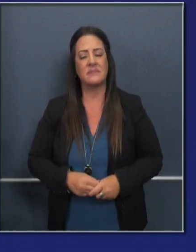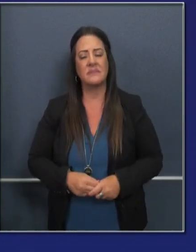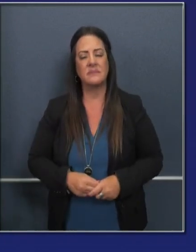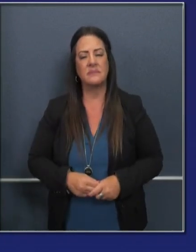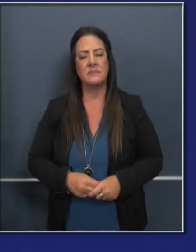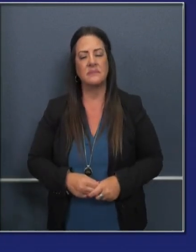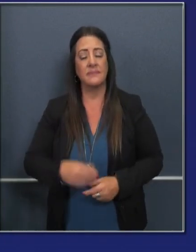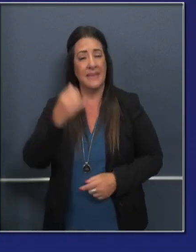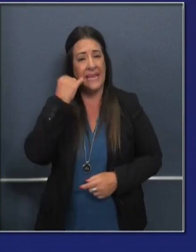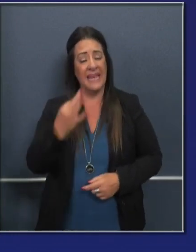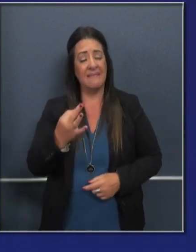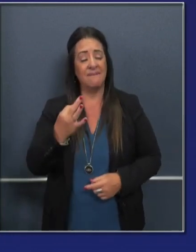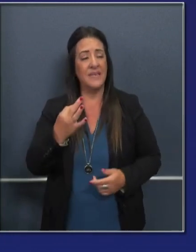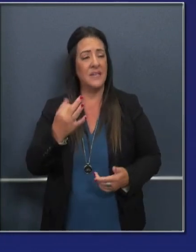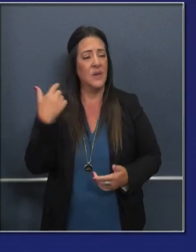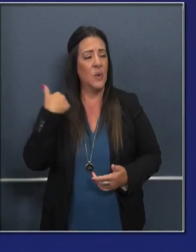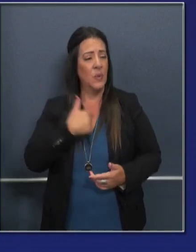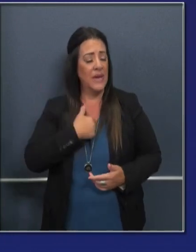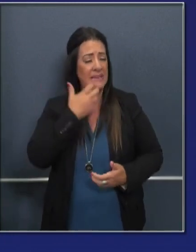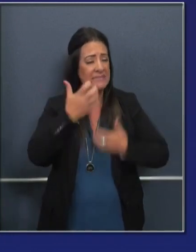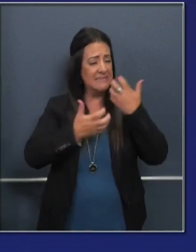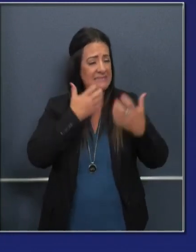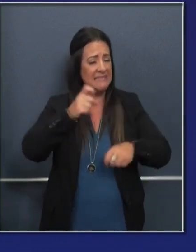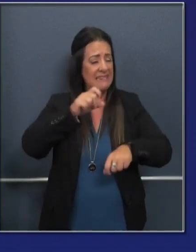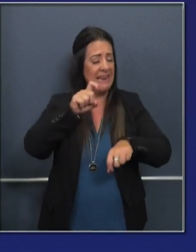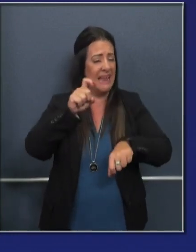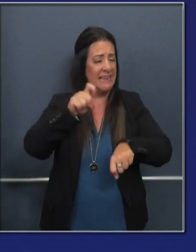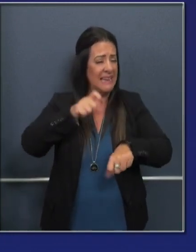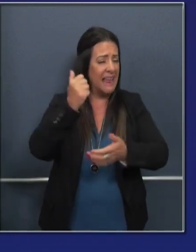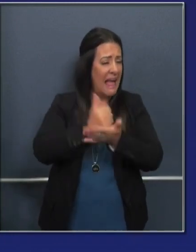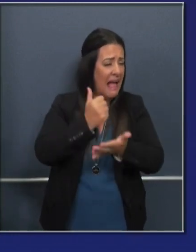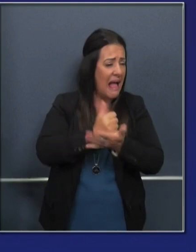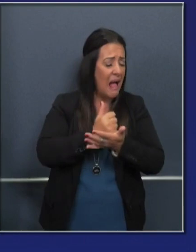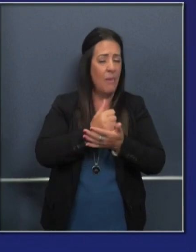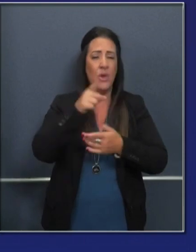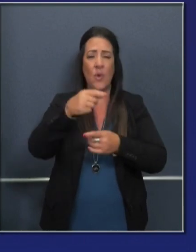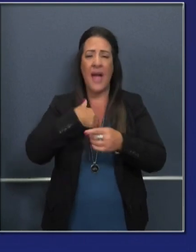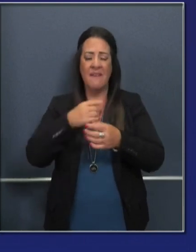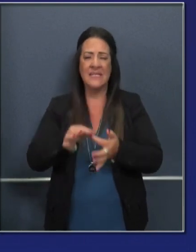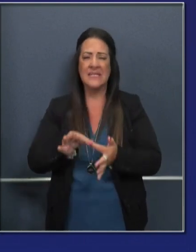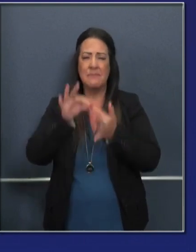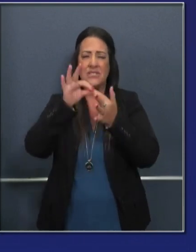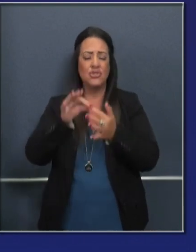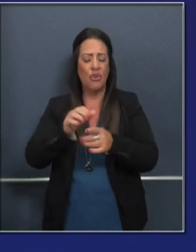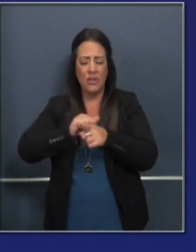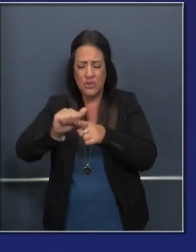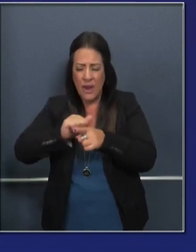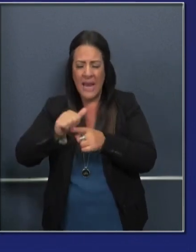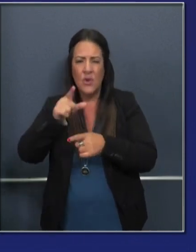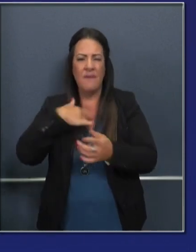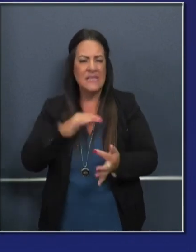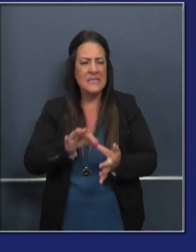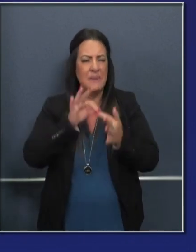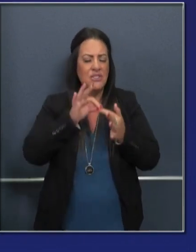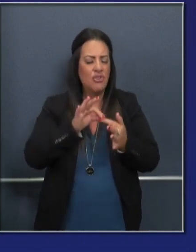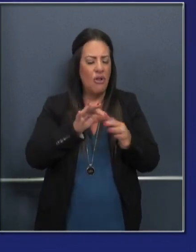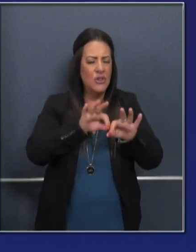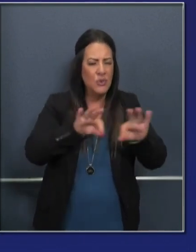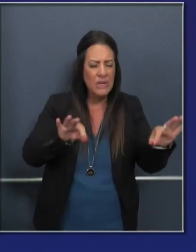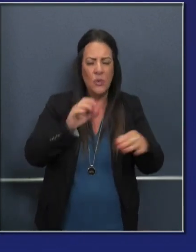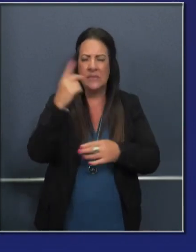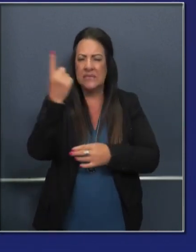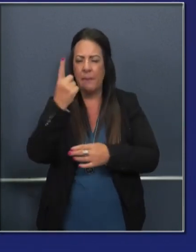health professional, one of these cohorts of individuals that we have been training on our